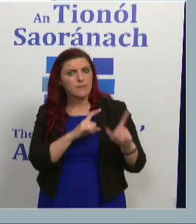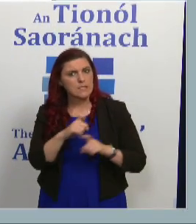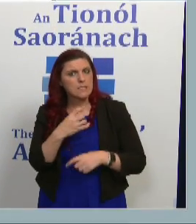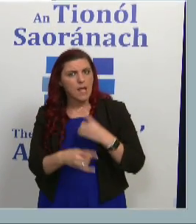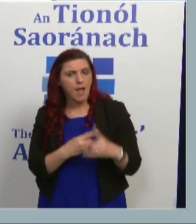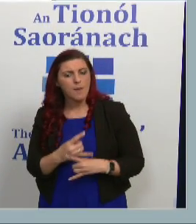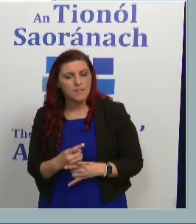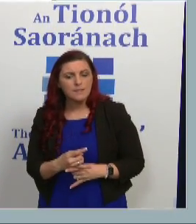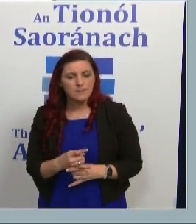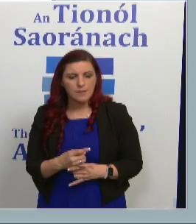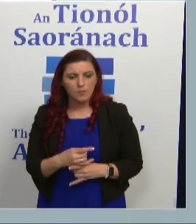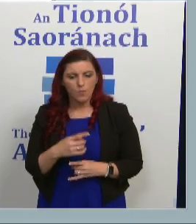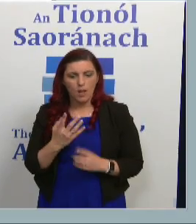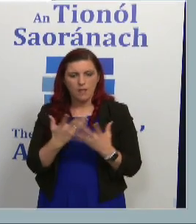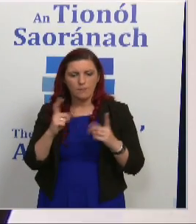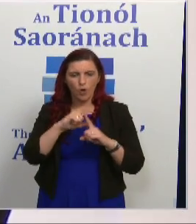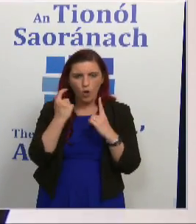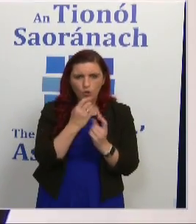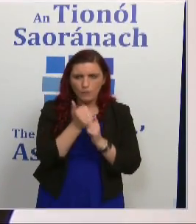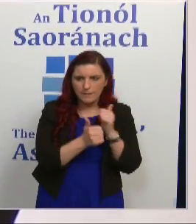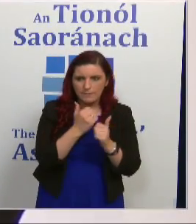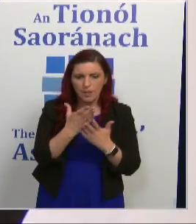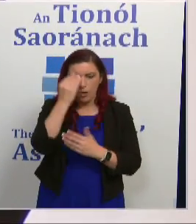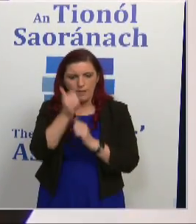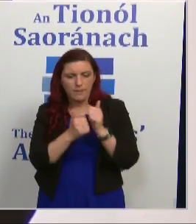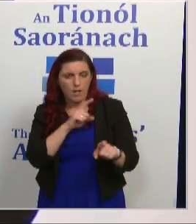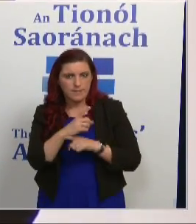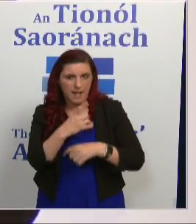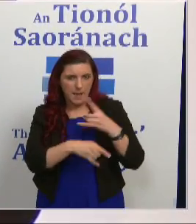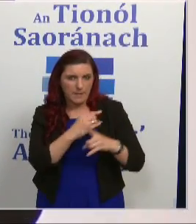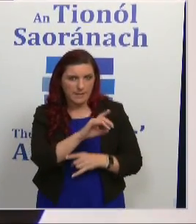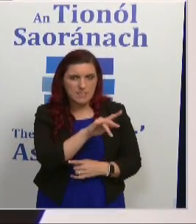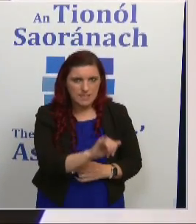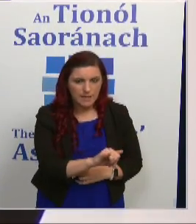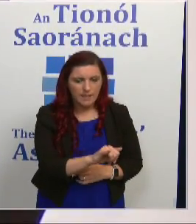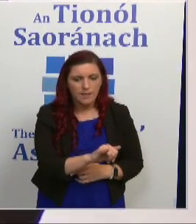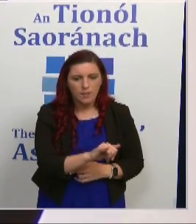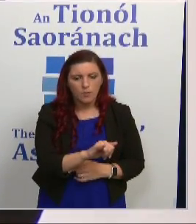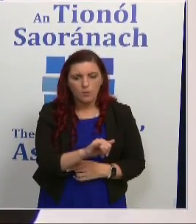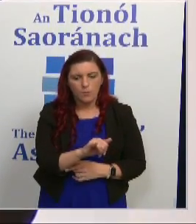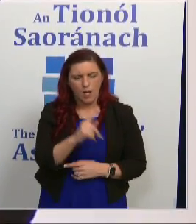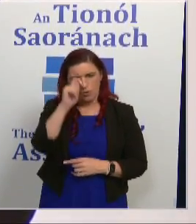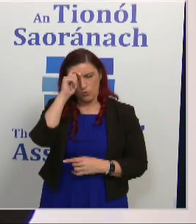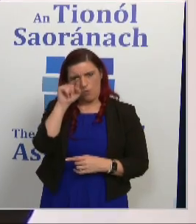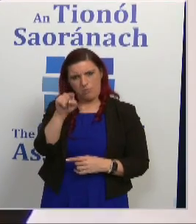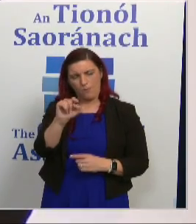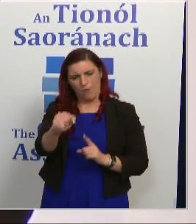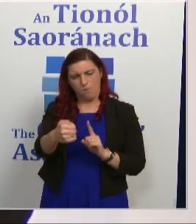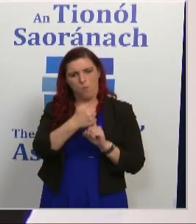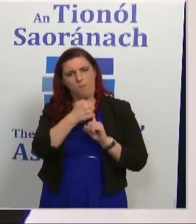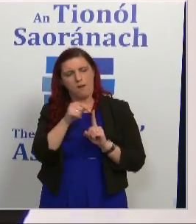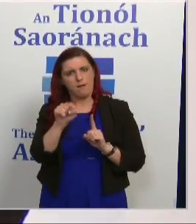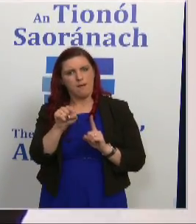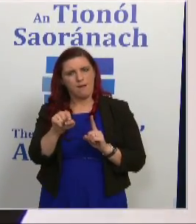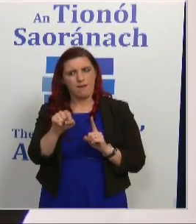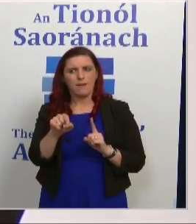the sort of the cultural activities, the learning activities that still happen in the city, I just thought it was very, very striking that here we have